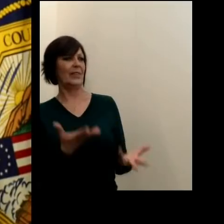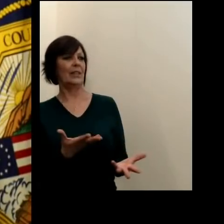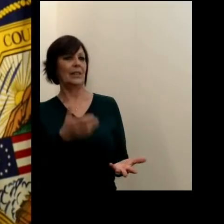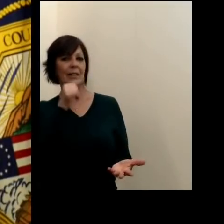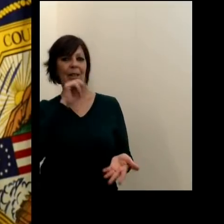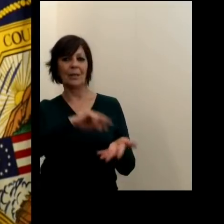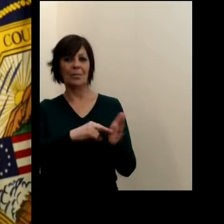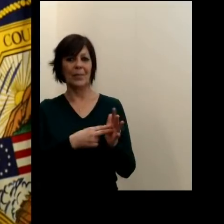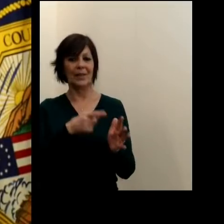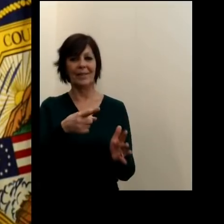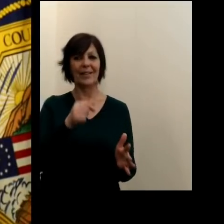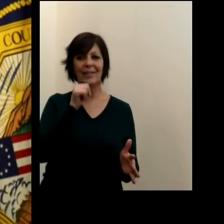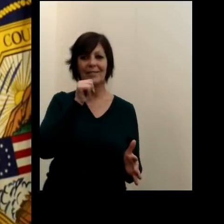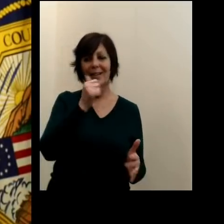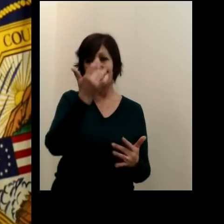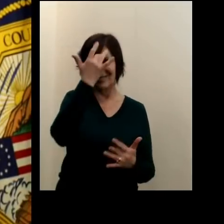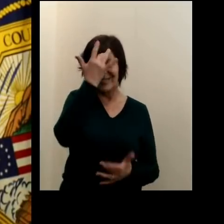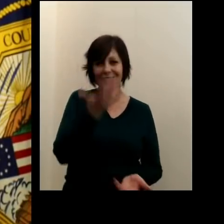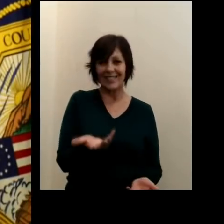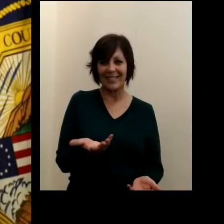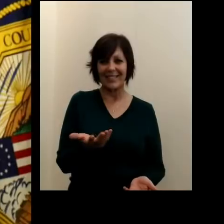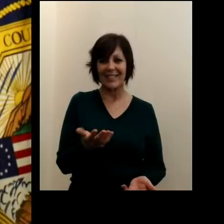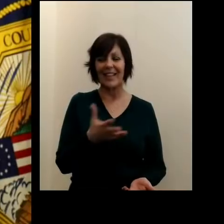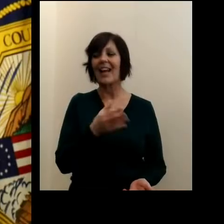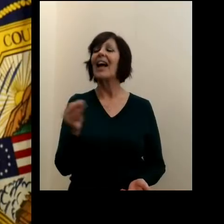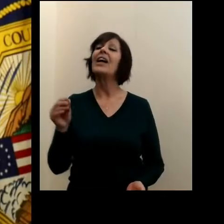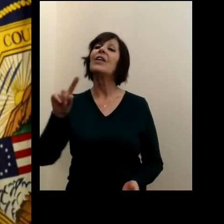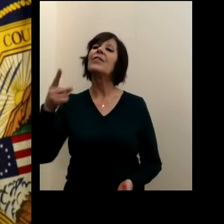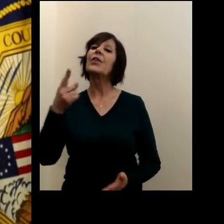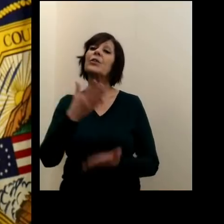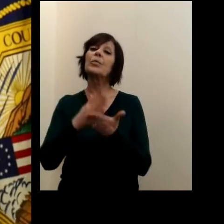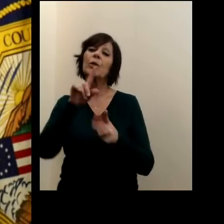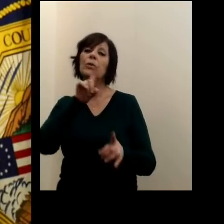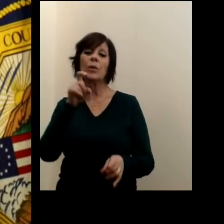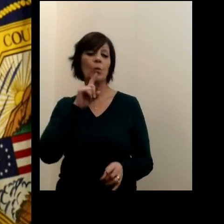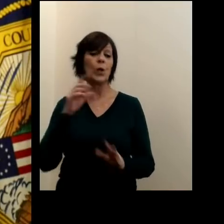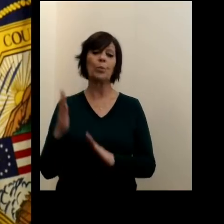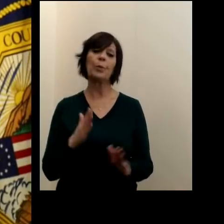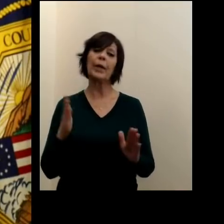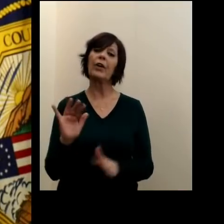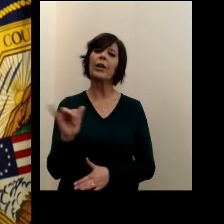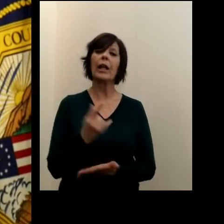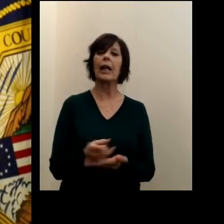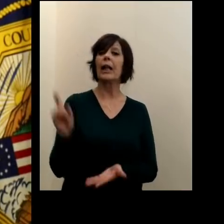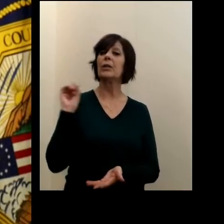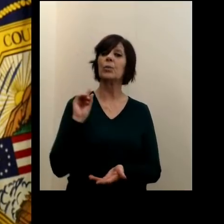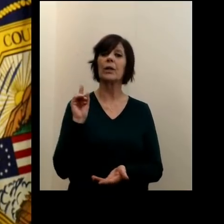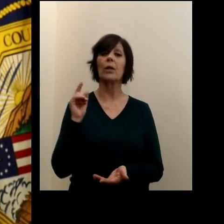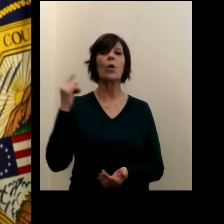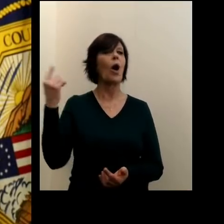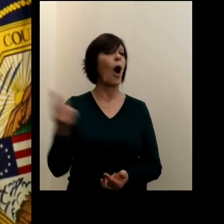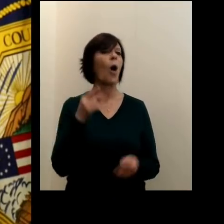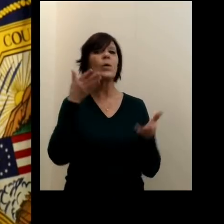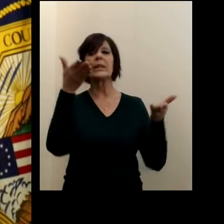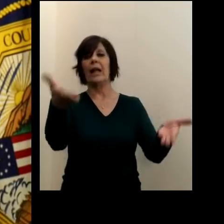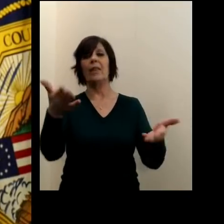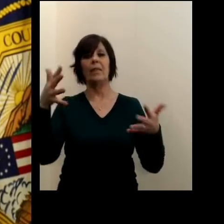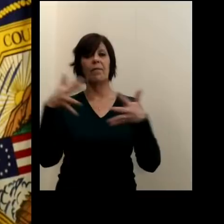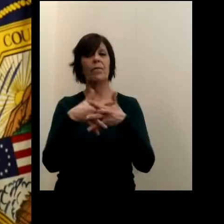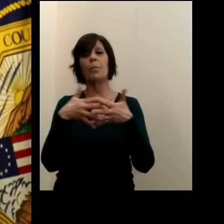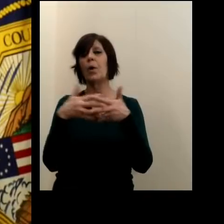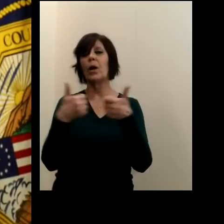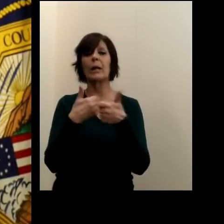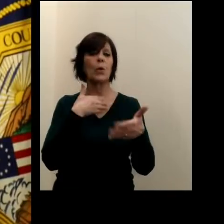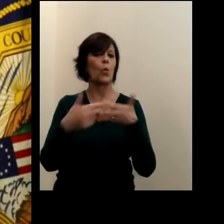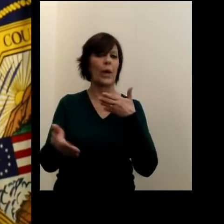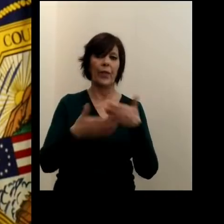have it. And then with regards to the first part of your question, Erie County is prepared to do as we did last week. We are always at the football games, regardless of